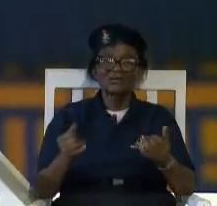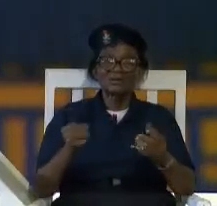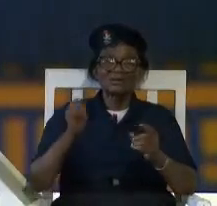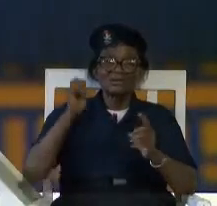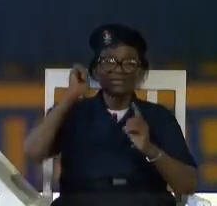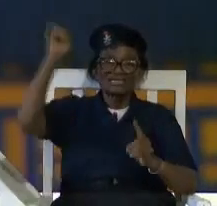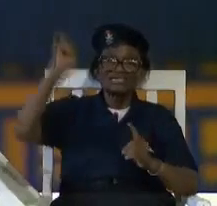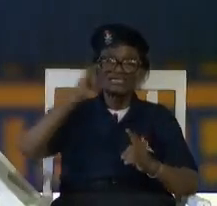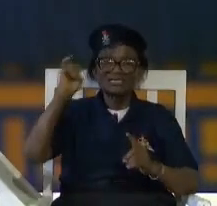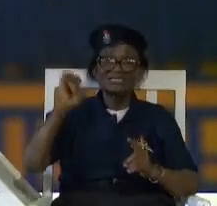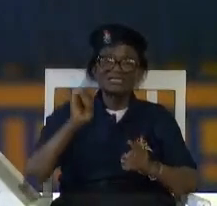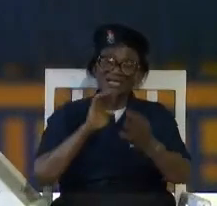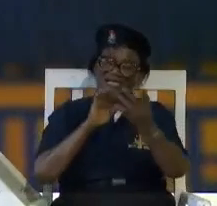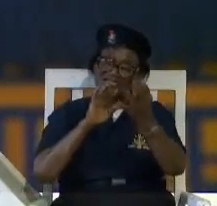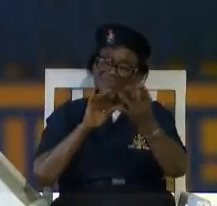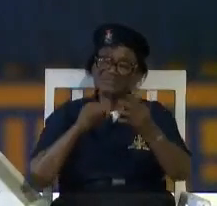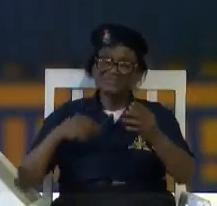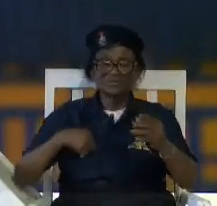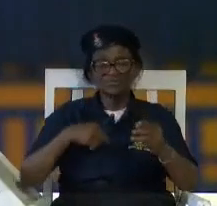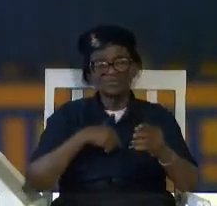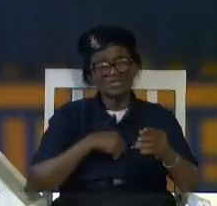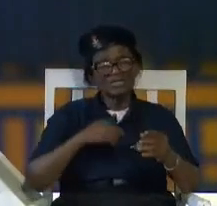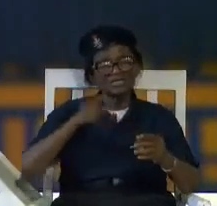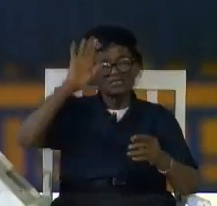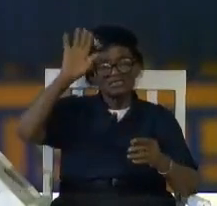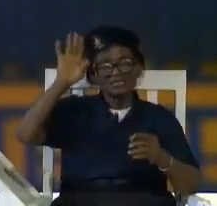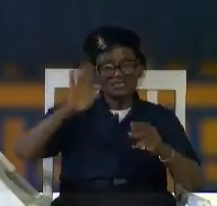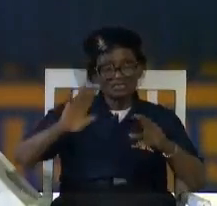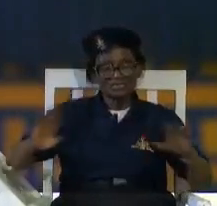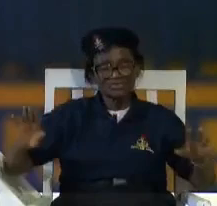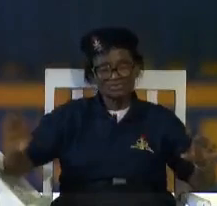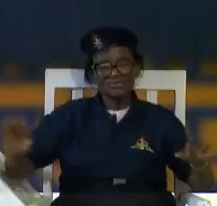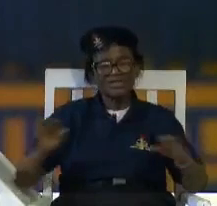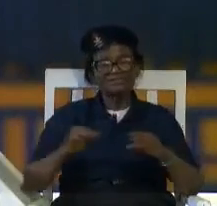He expects we, his children,